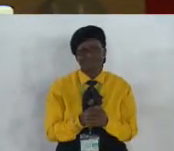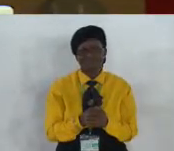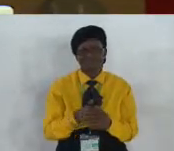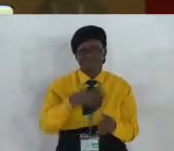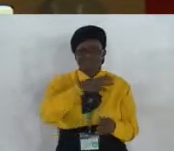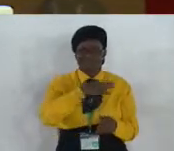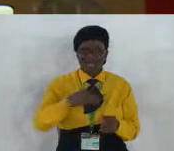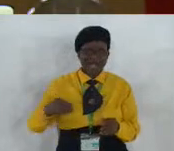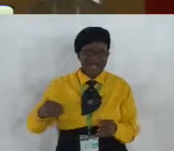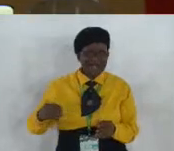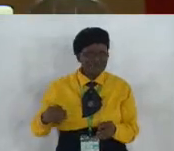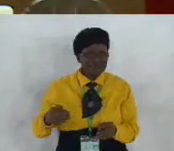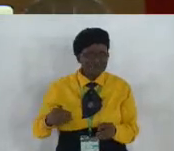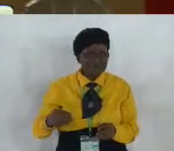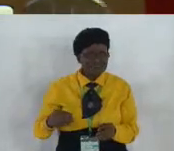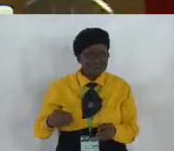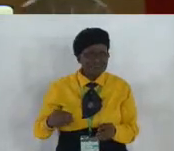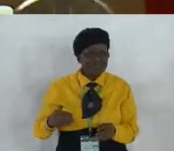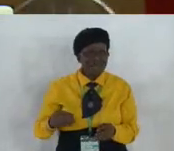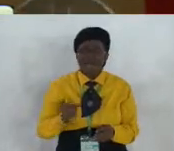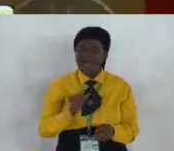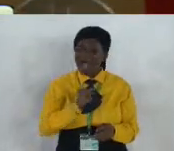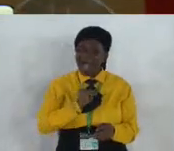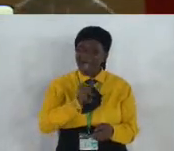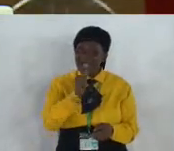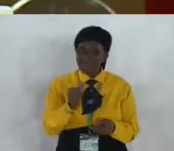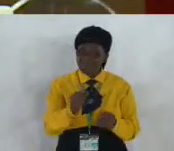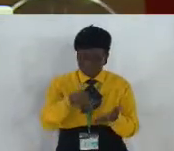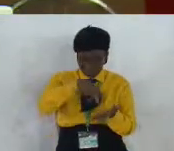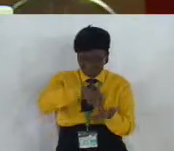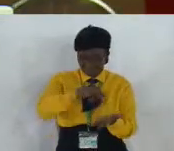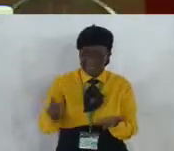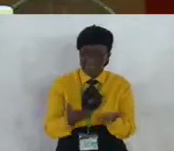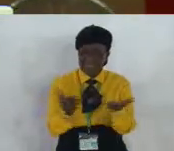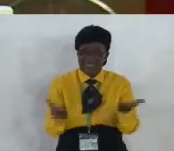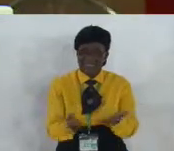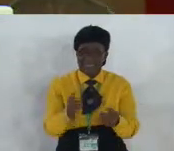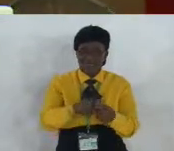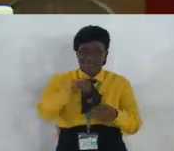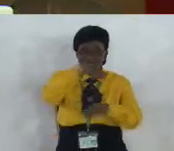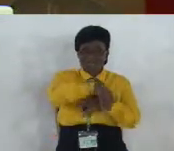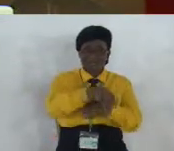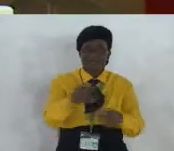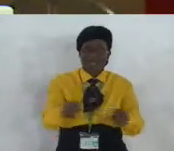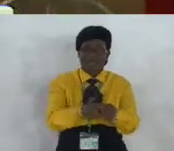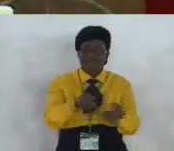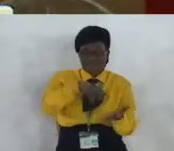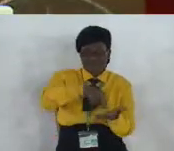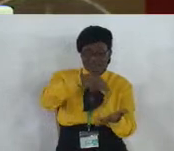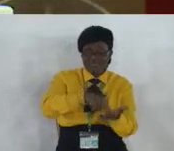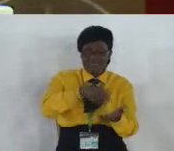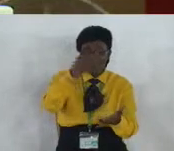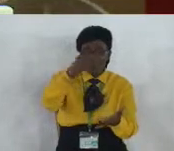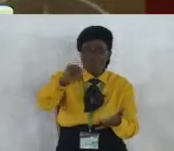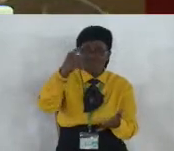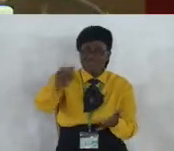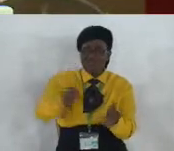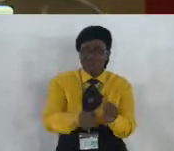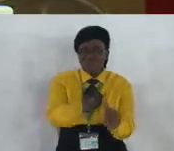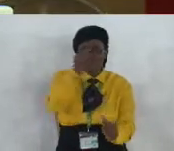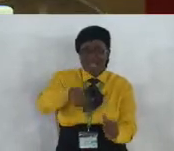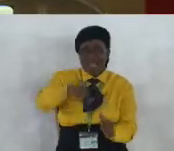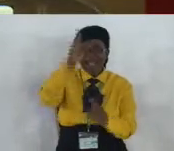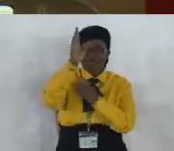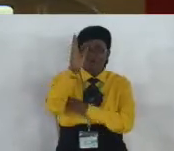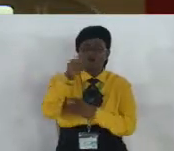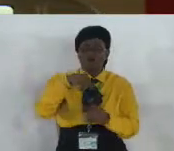I am standing here tonight as a representative of the Most High God. When